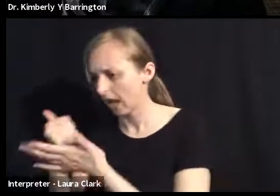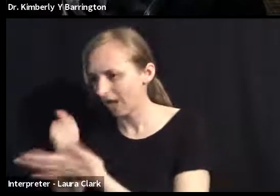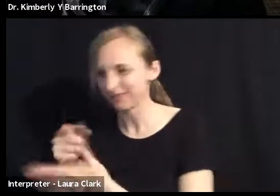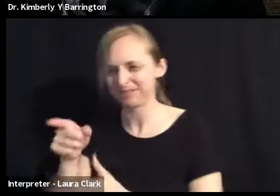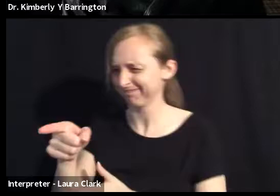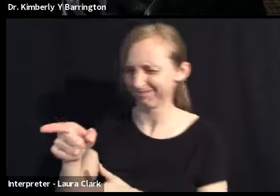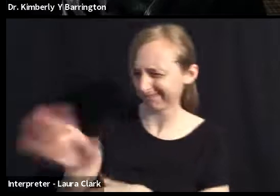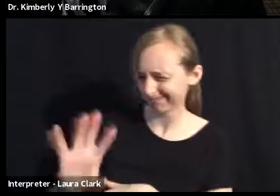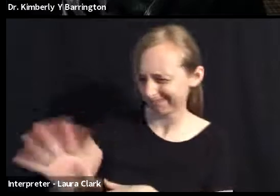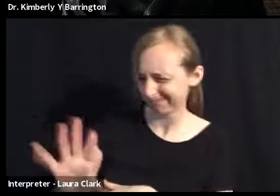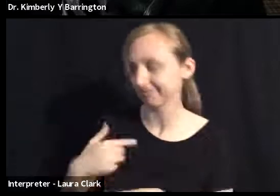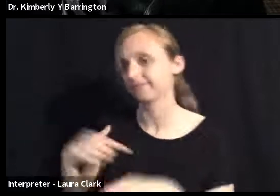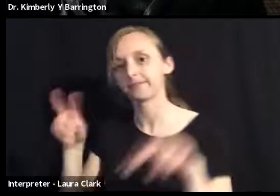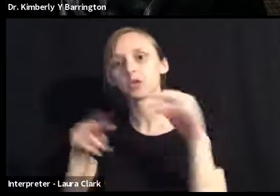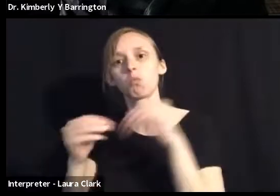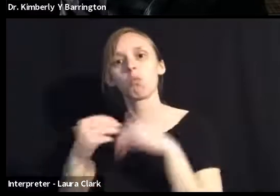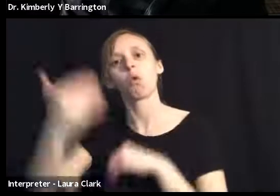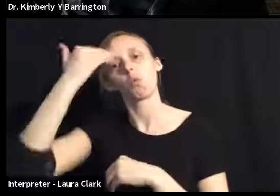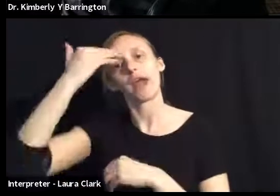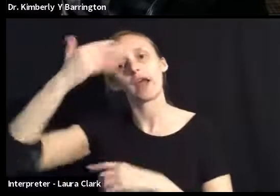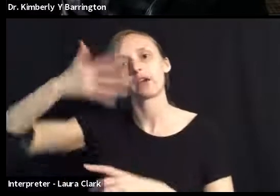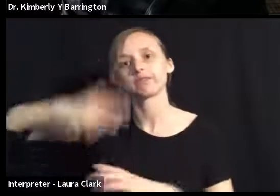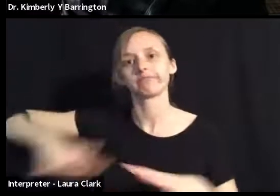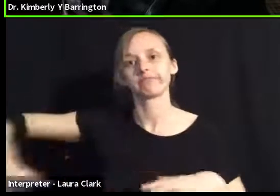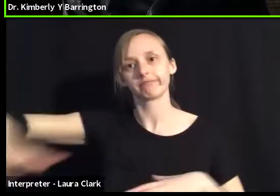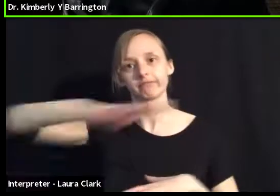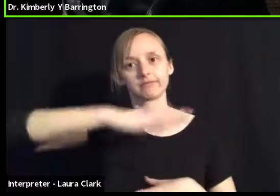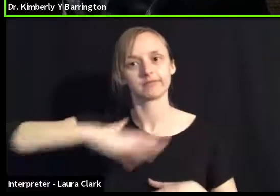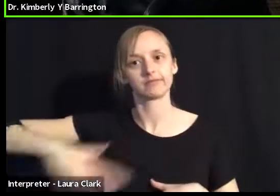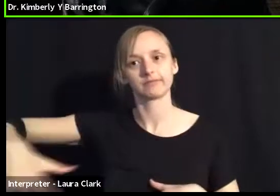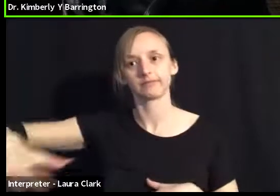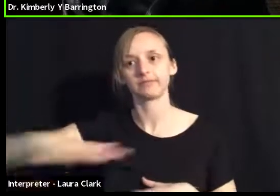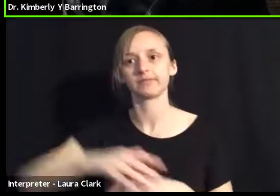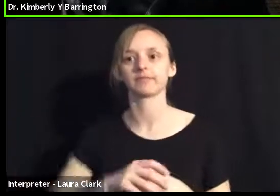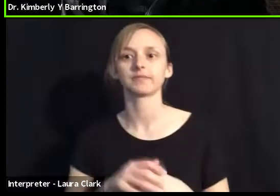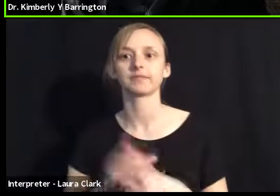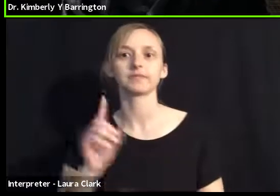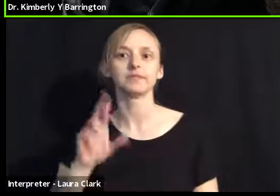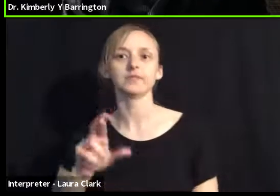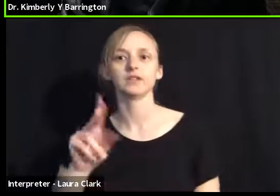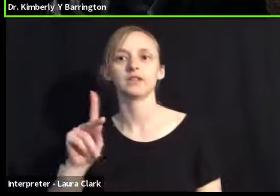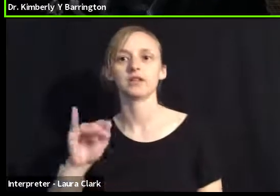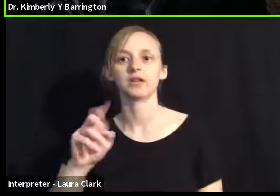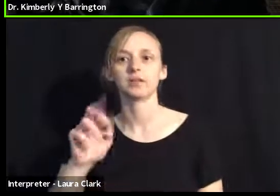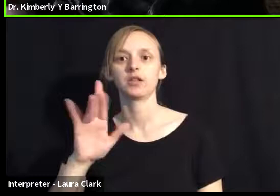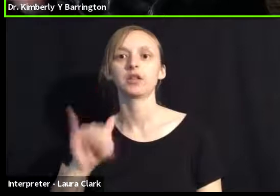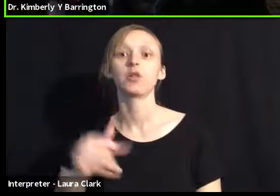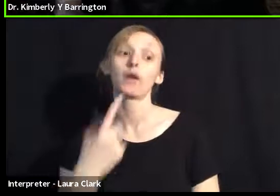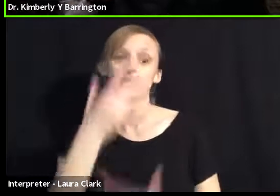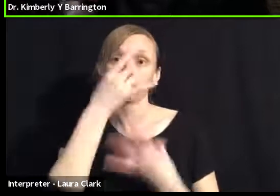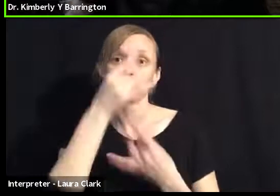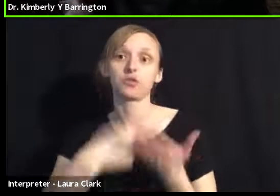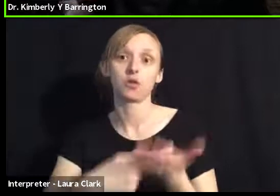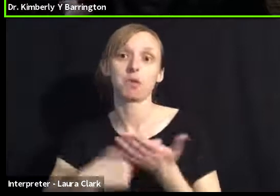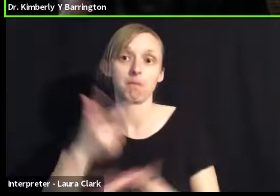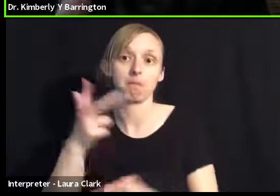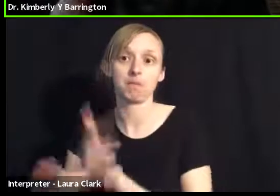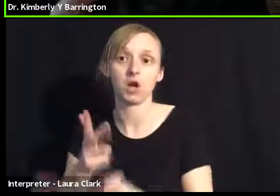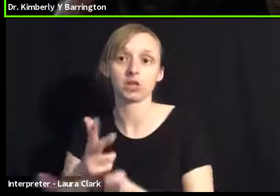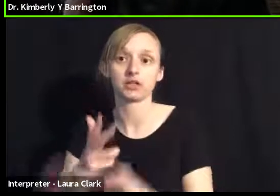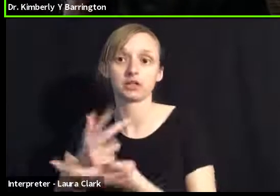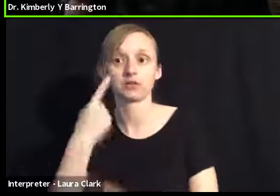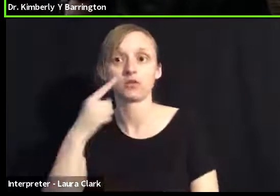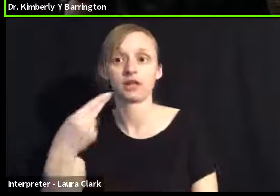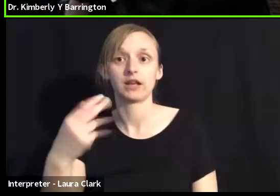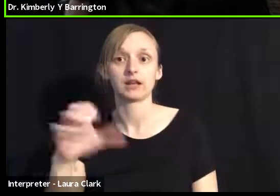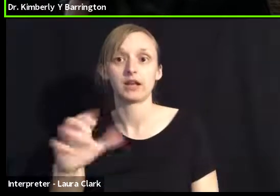I'm more aware of my surroundings. I'll say that. One of the things that is interesting when you talk about parking is how quickly, if